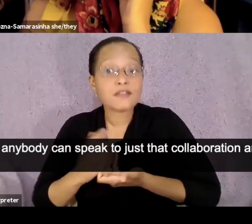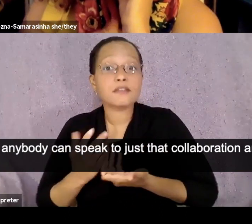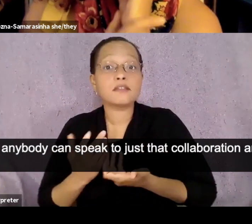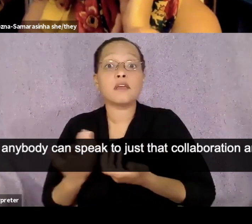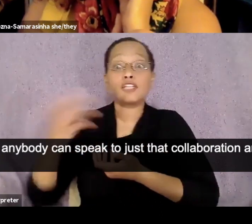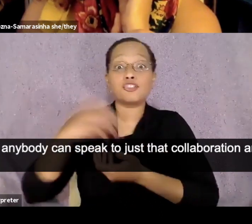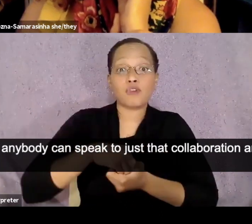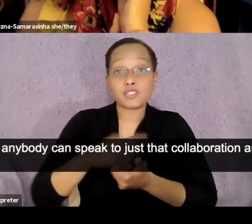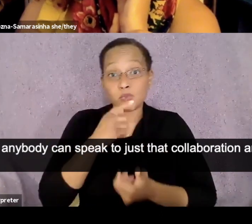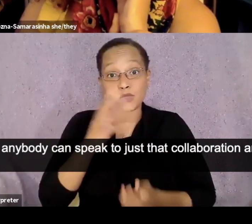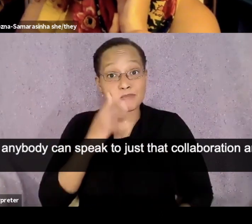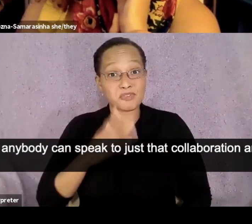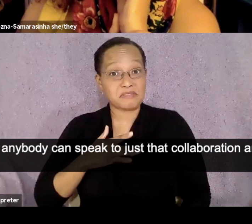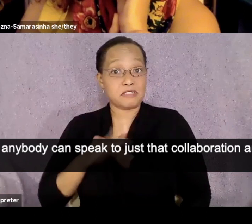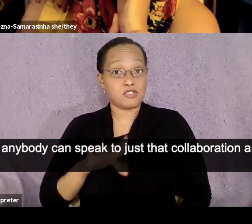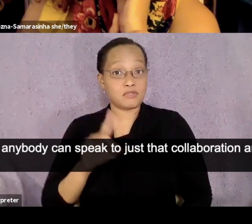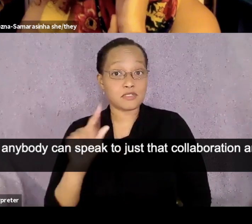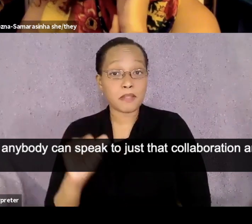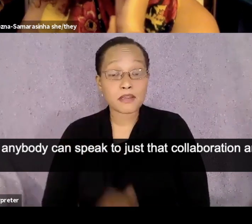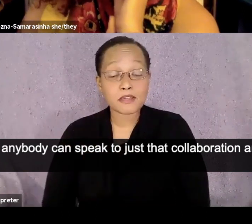with sensory disabilities.